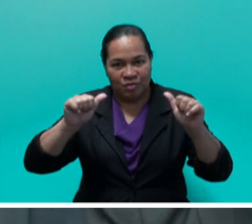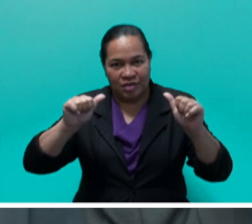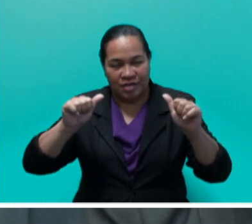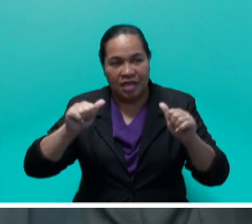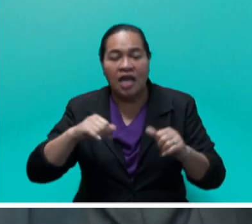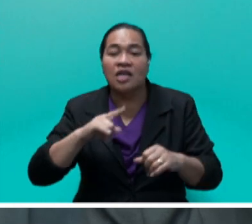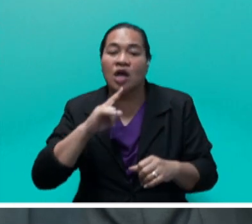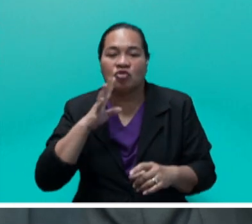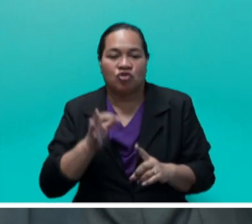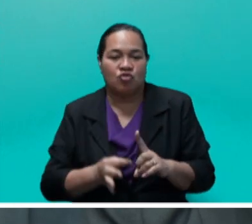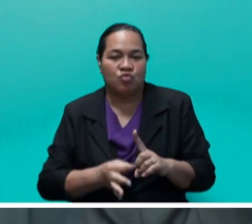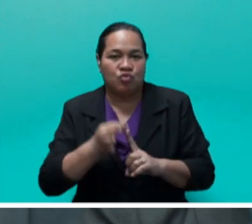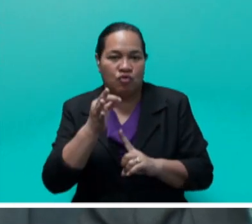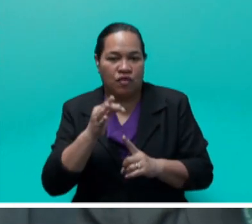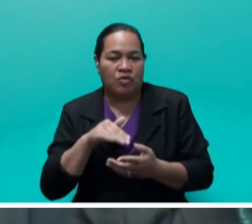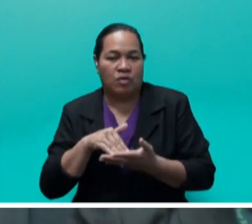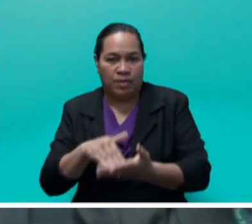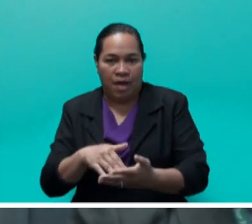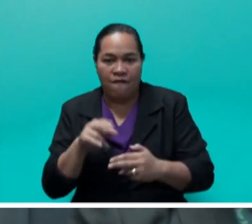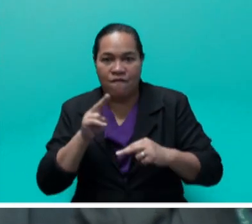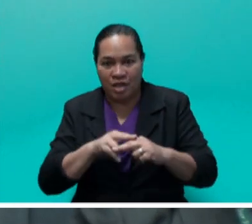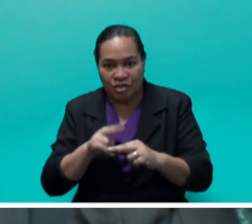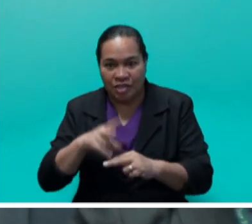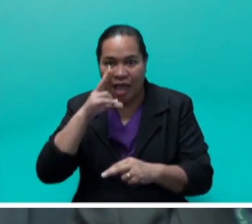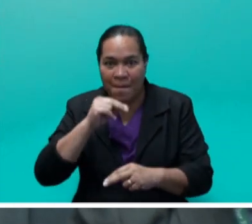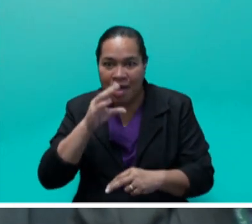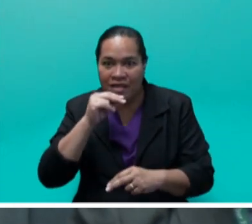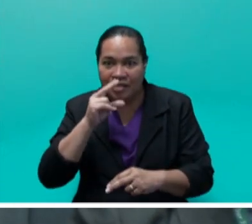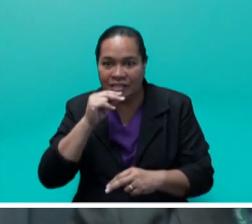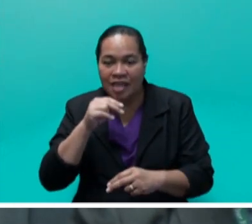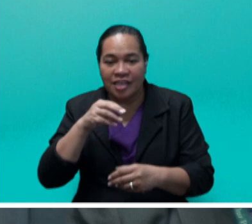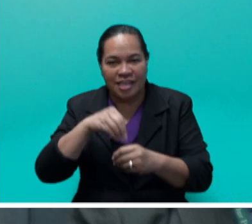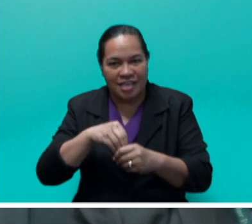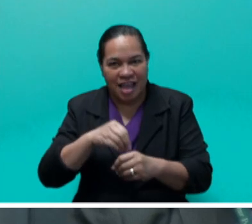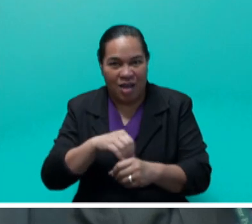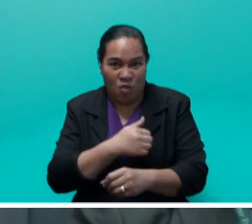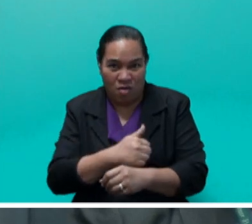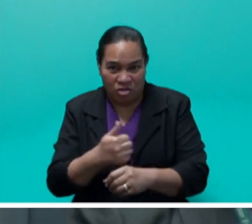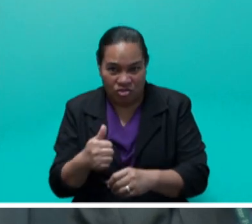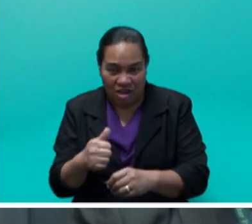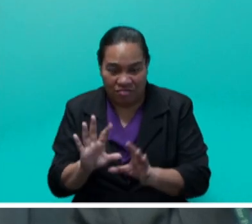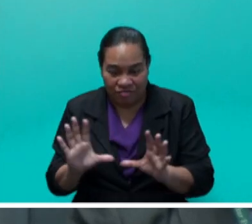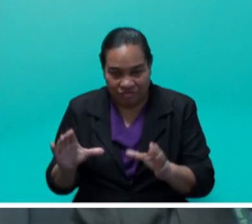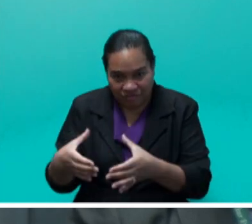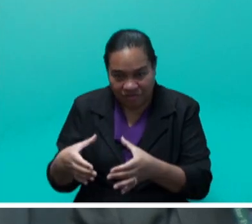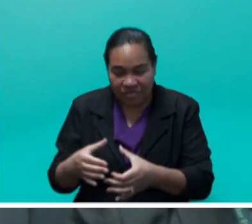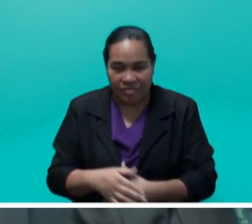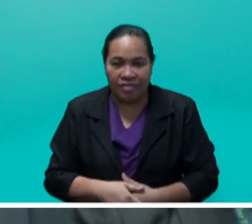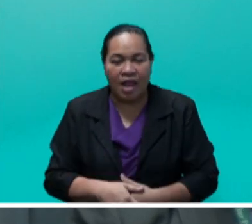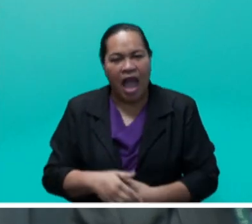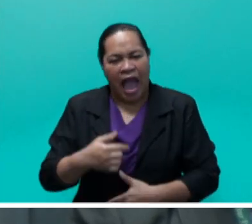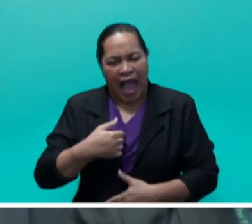to improve and boost Fiji's capability within the aquaculture sector. Mr. Speaker, sir,